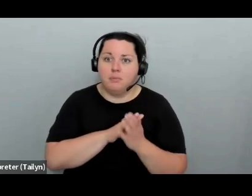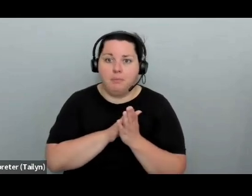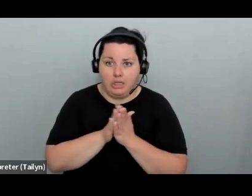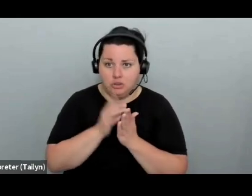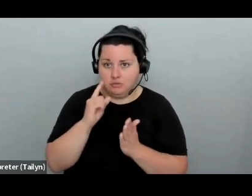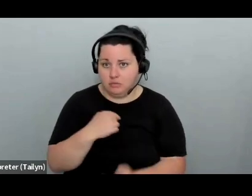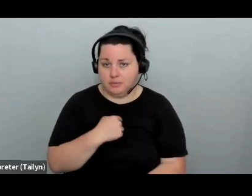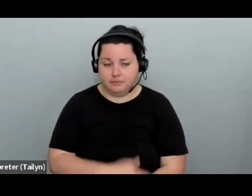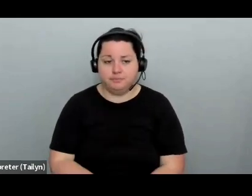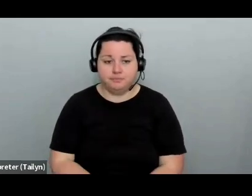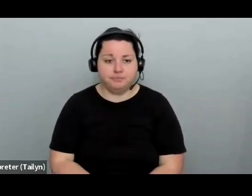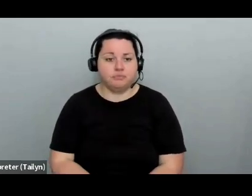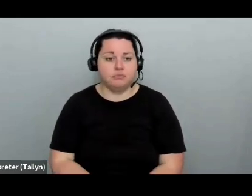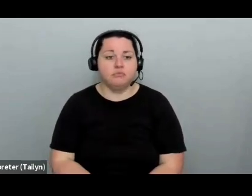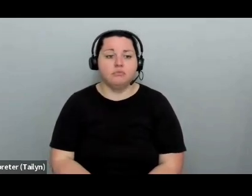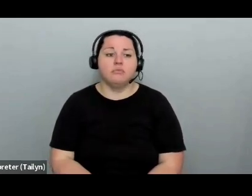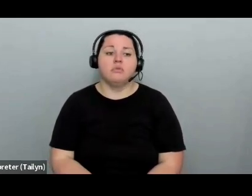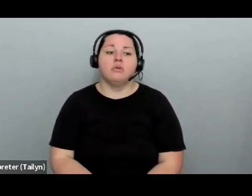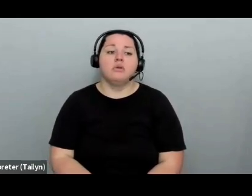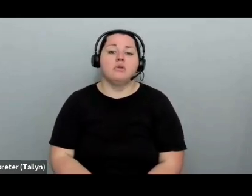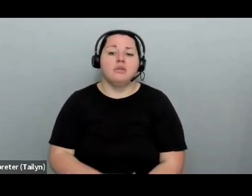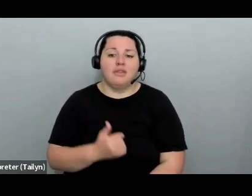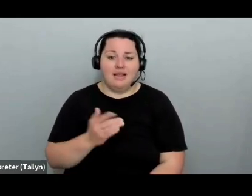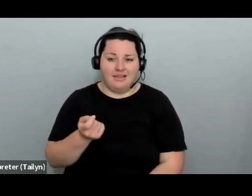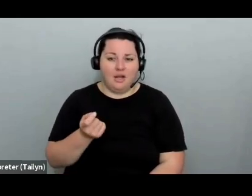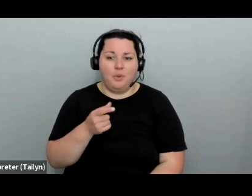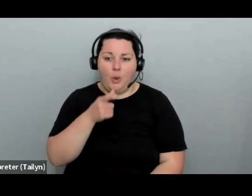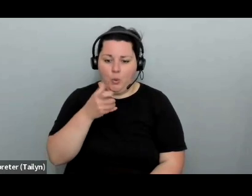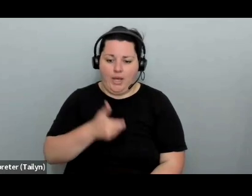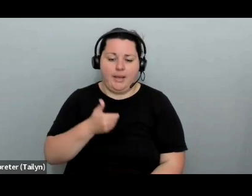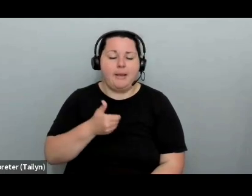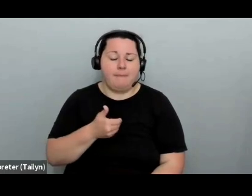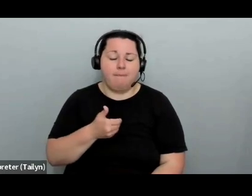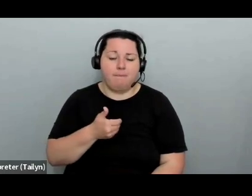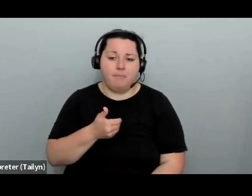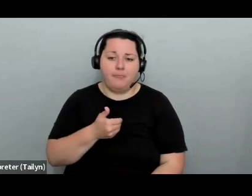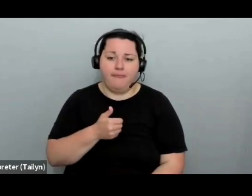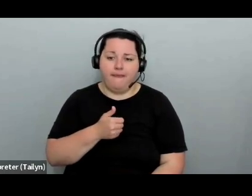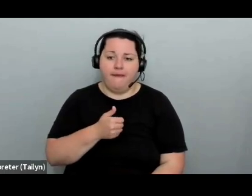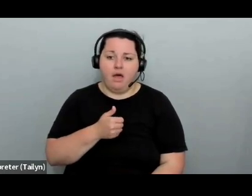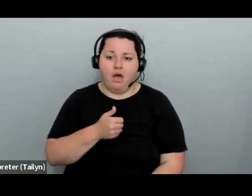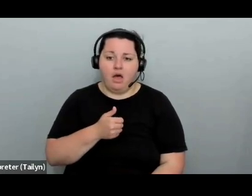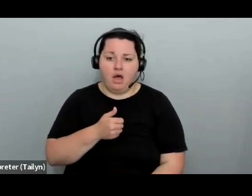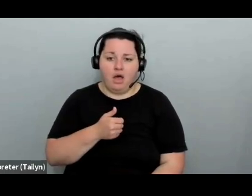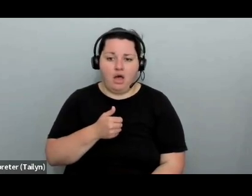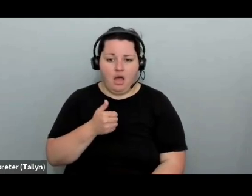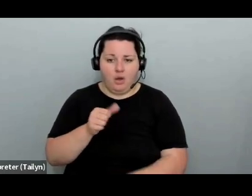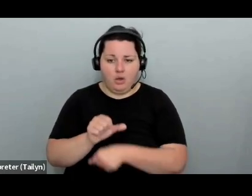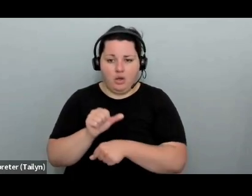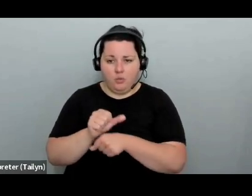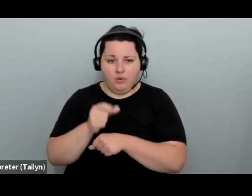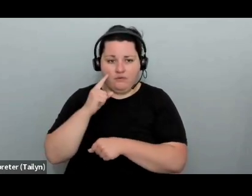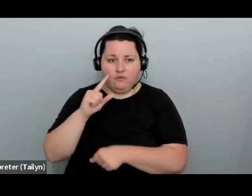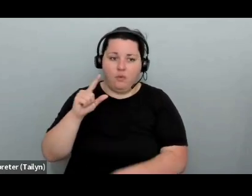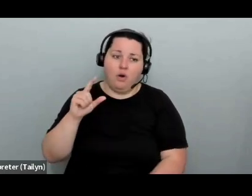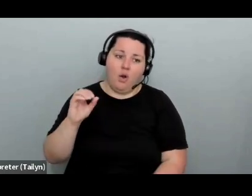me. And so that's a little bit about who I am and what brings me into this. I've worked for